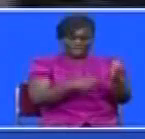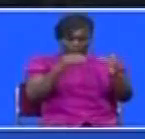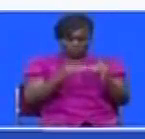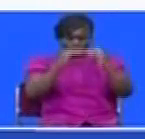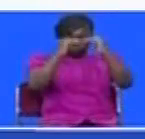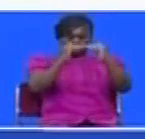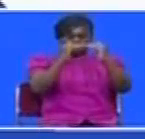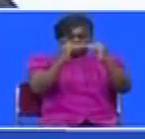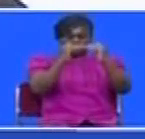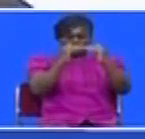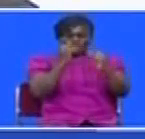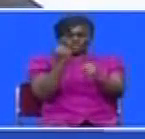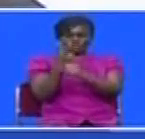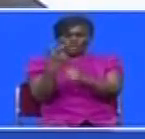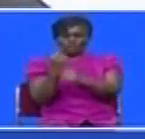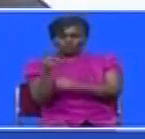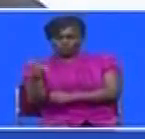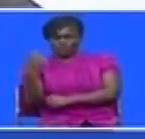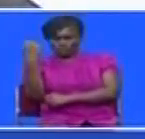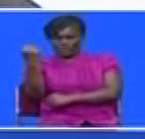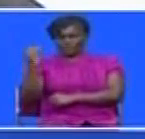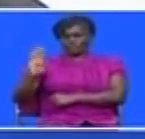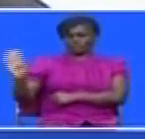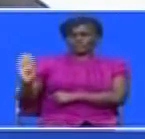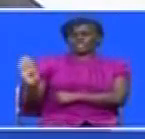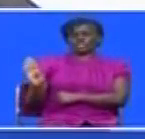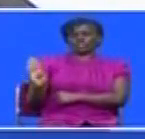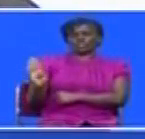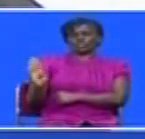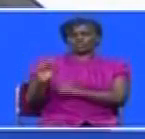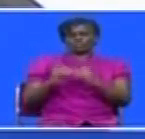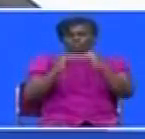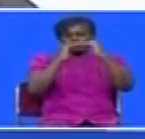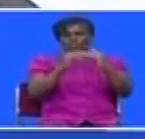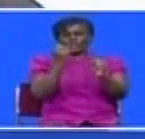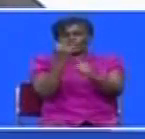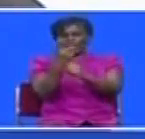up 12.5 billion shillings, an increase of